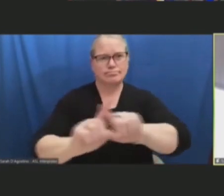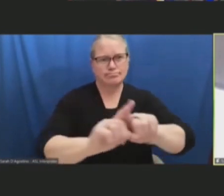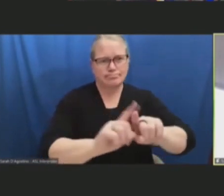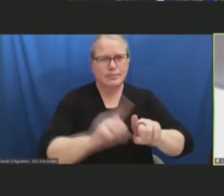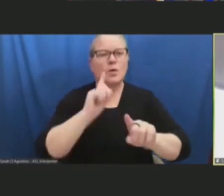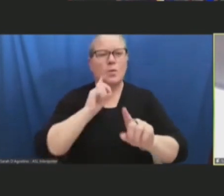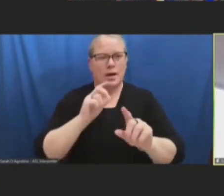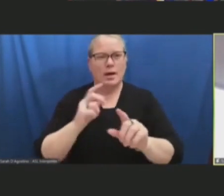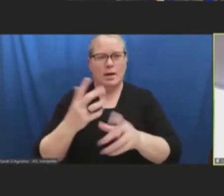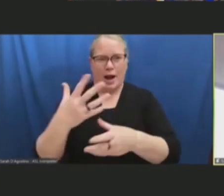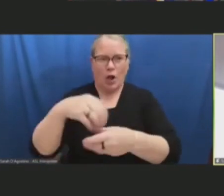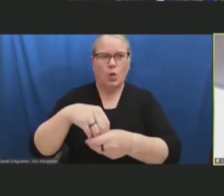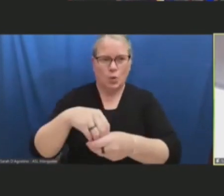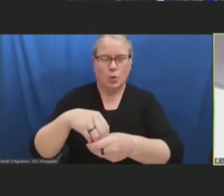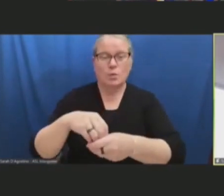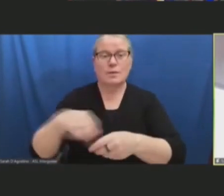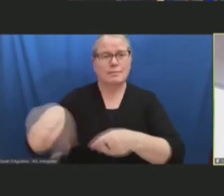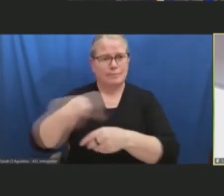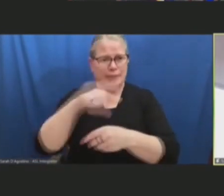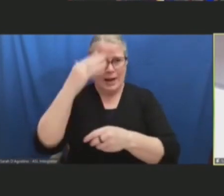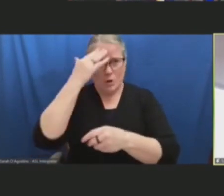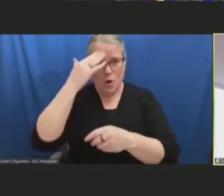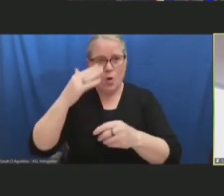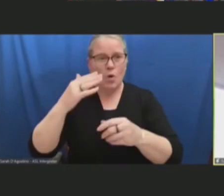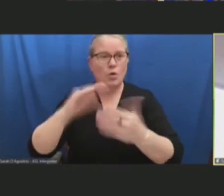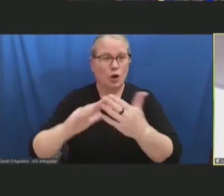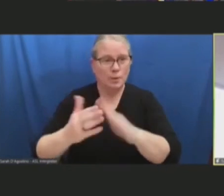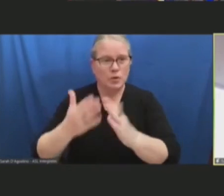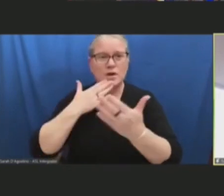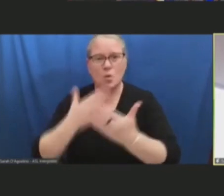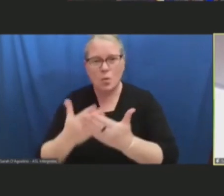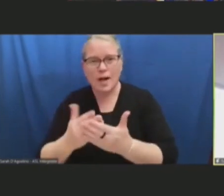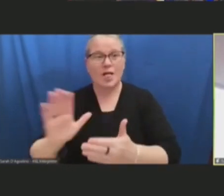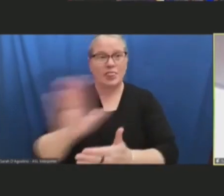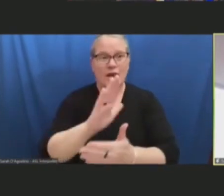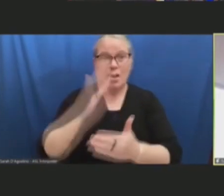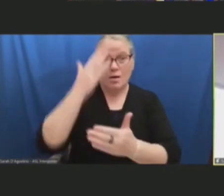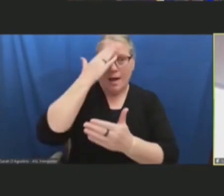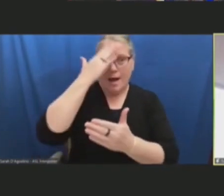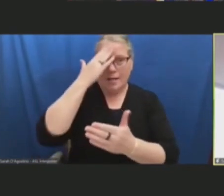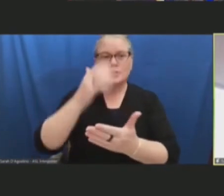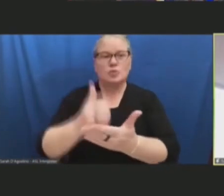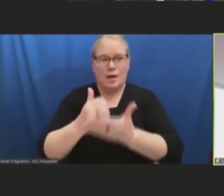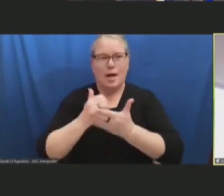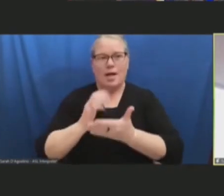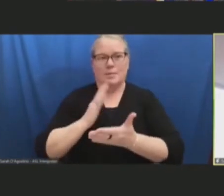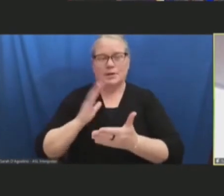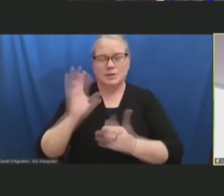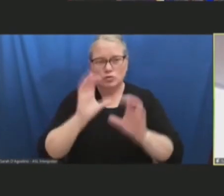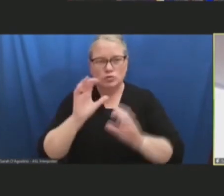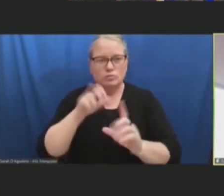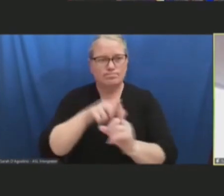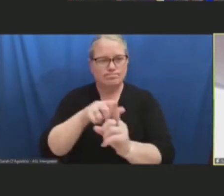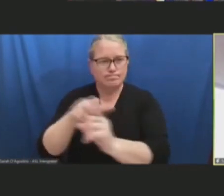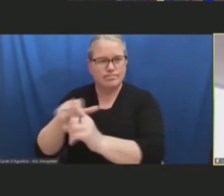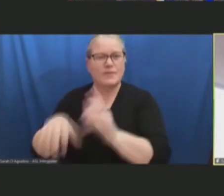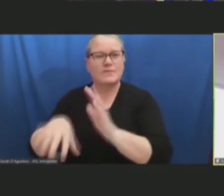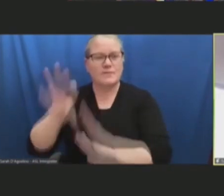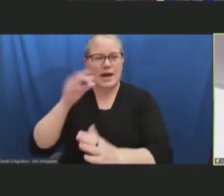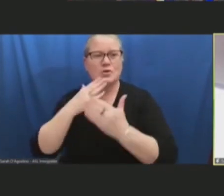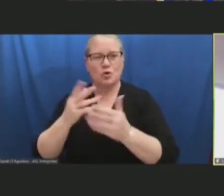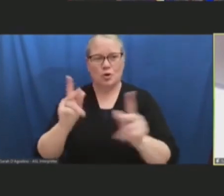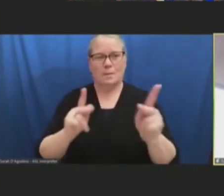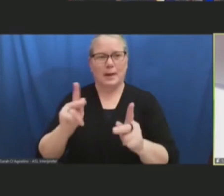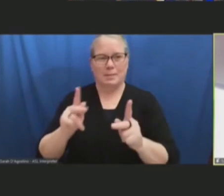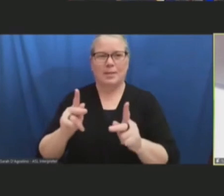communities well, and we are really their knowledge will really help us find good candidates for the